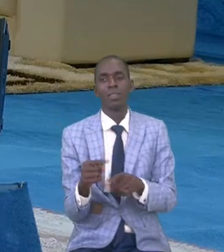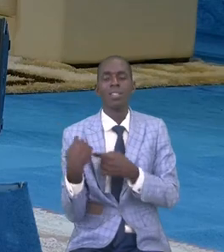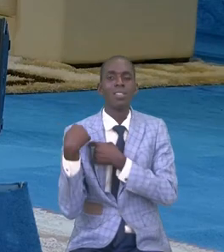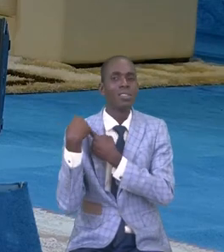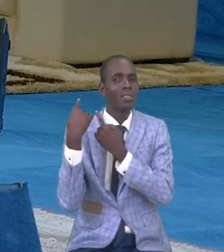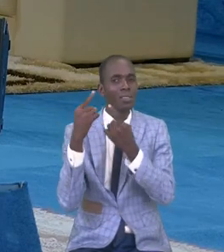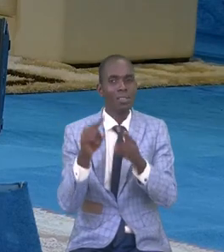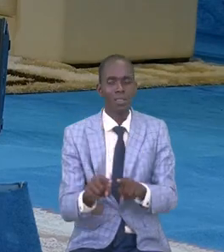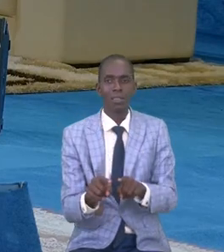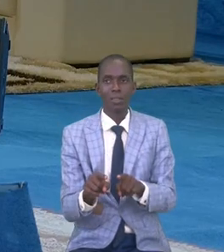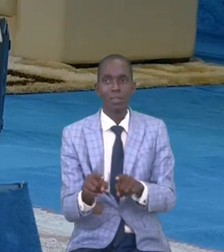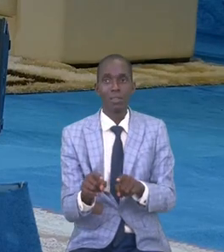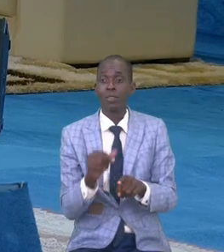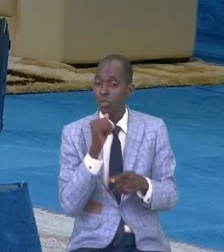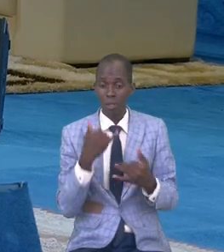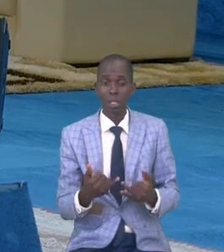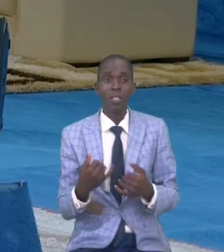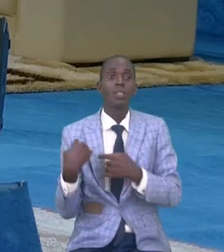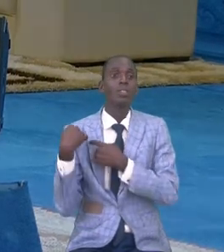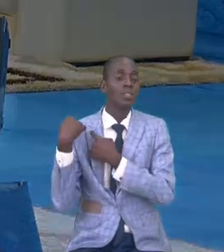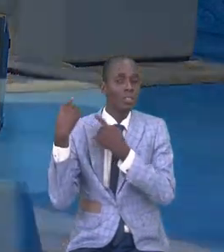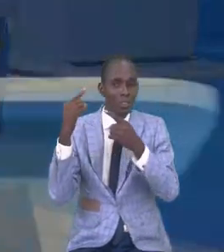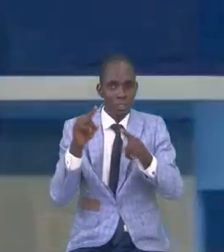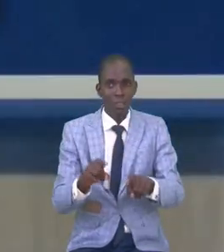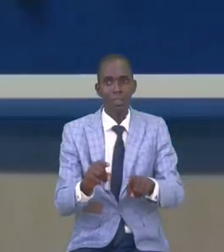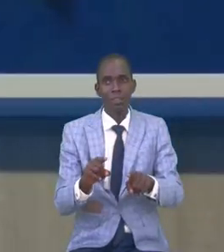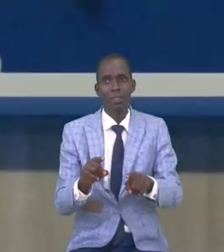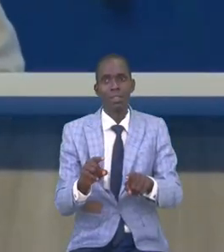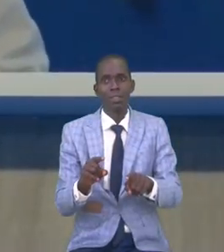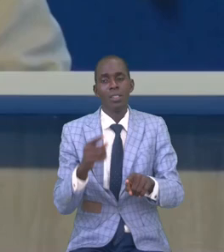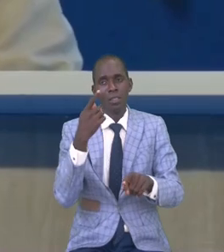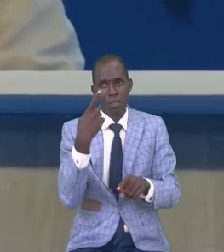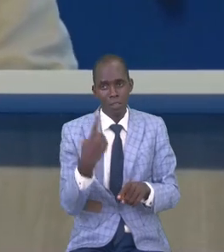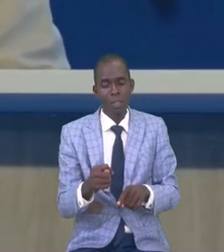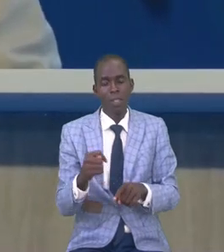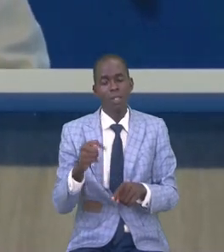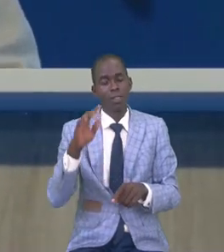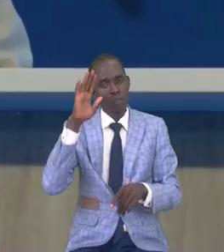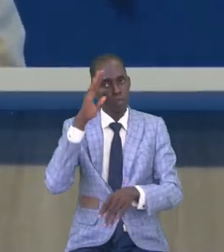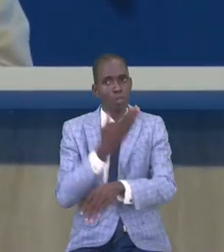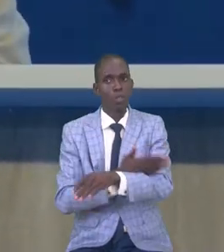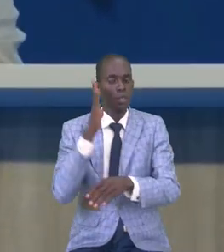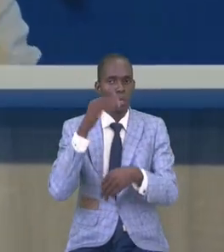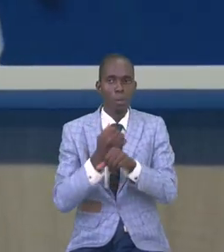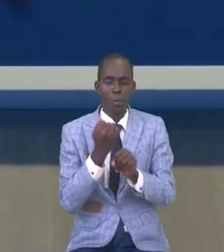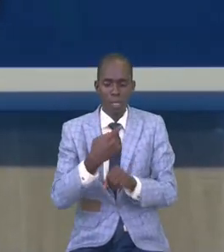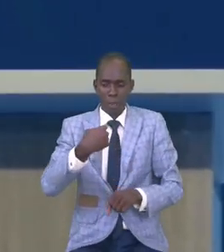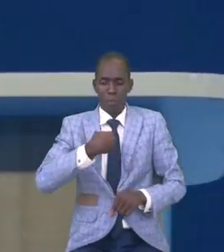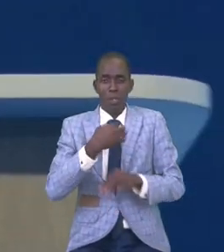since, not if now, since the Son shall make me free,